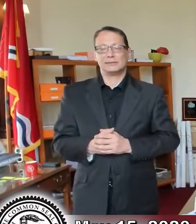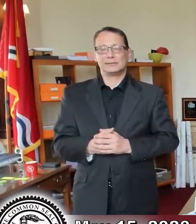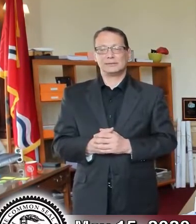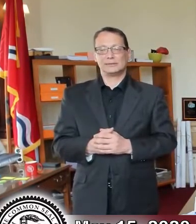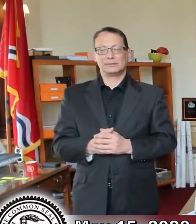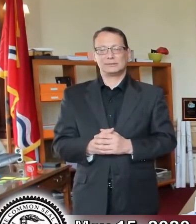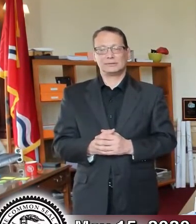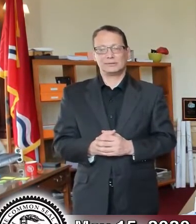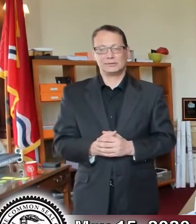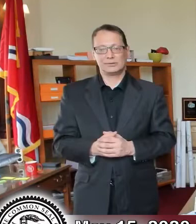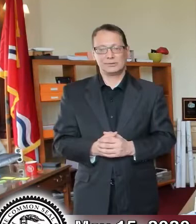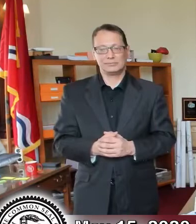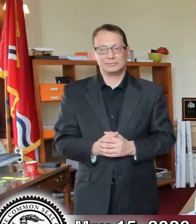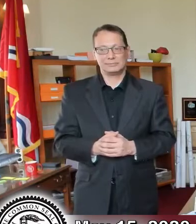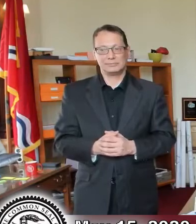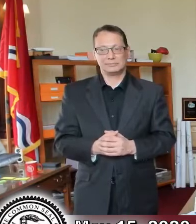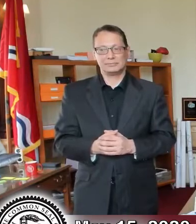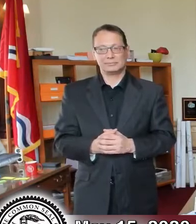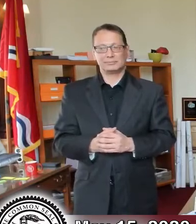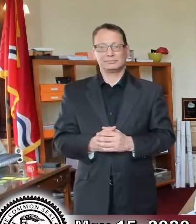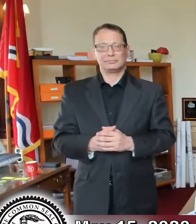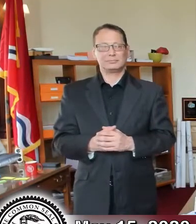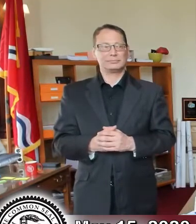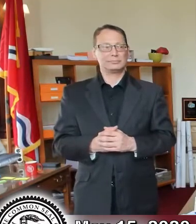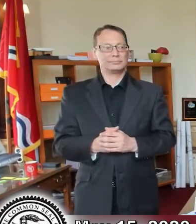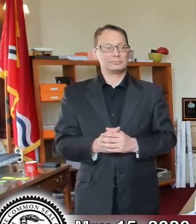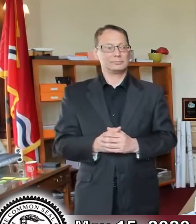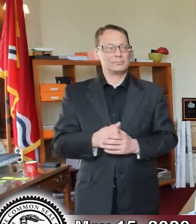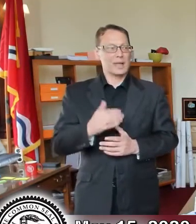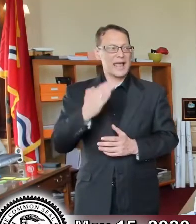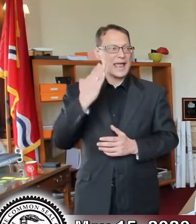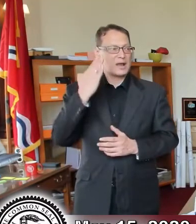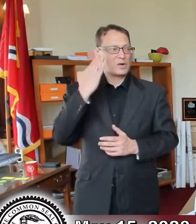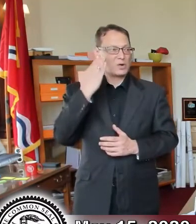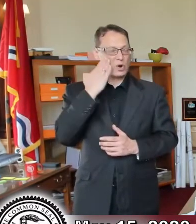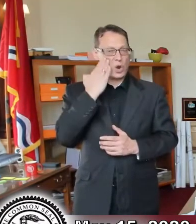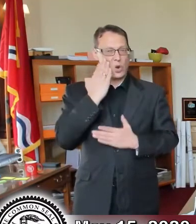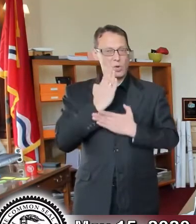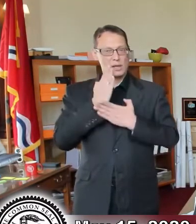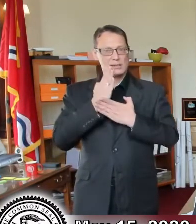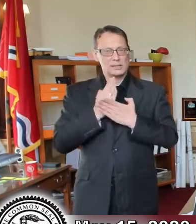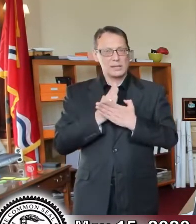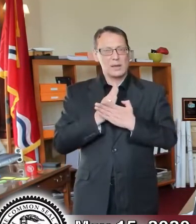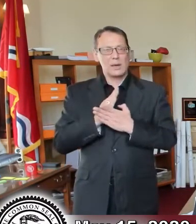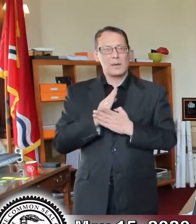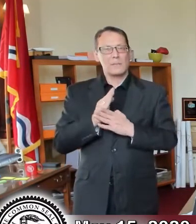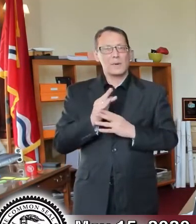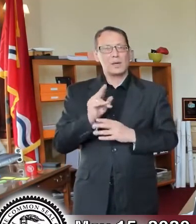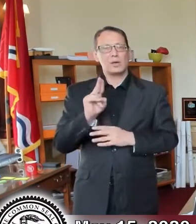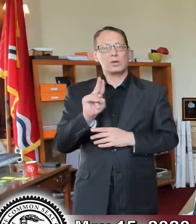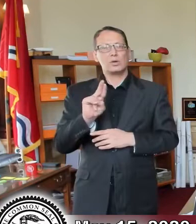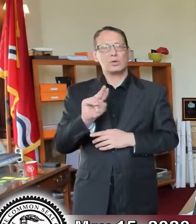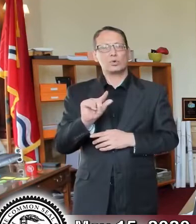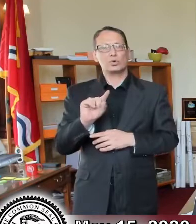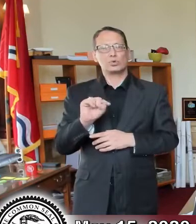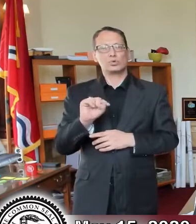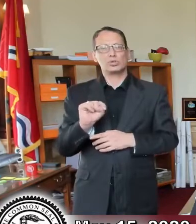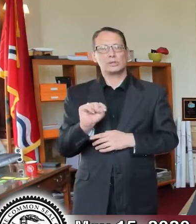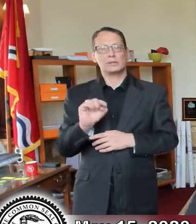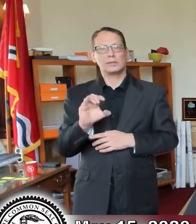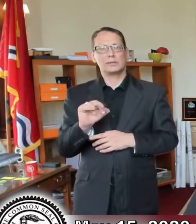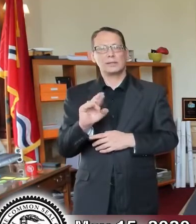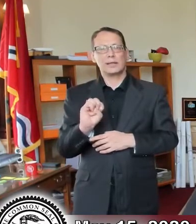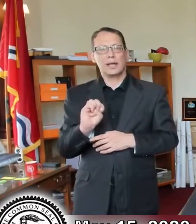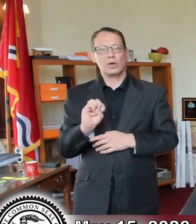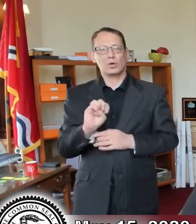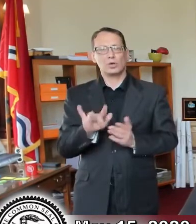So I know that there are some urgent care centers, you might look this up online,